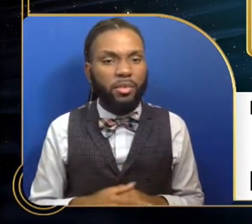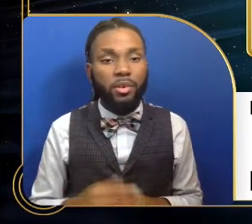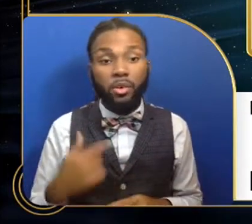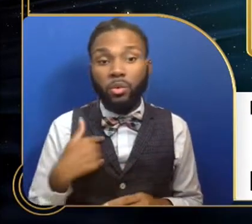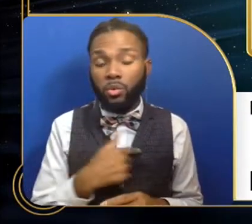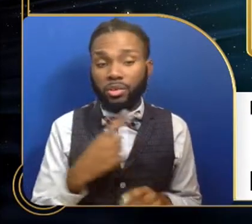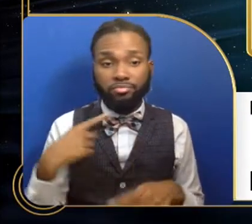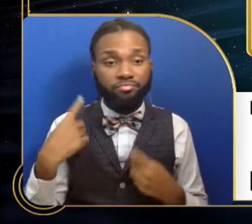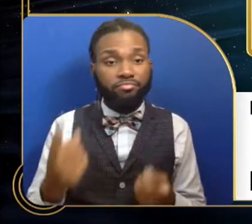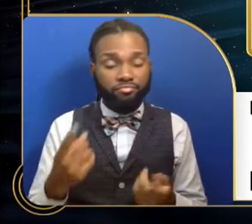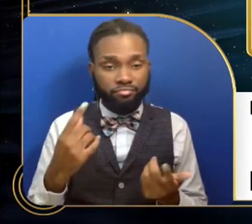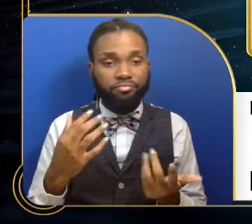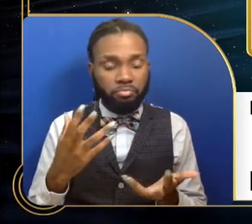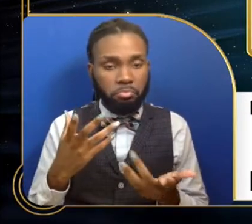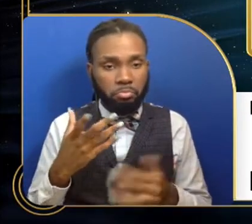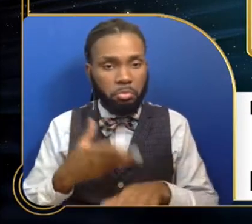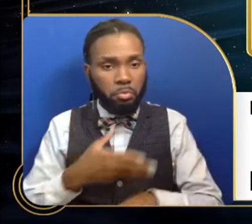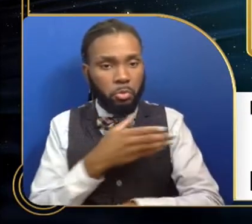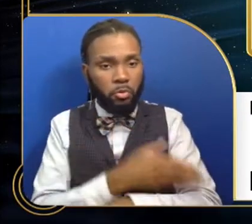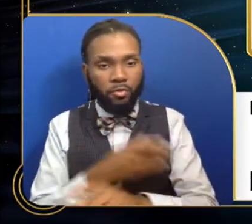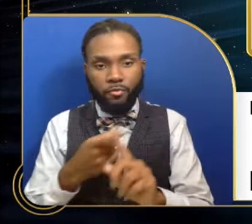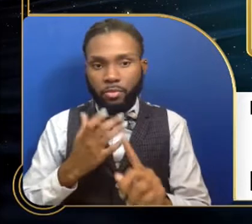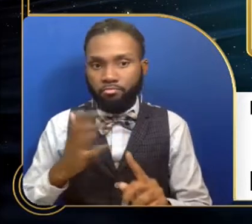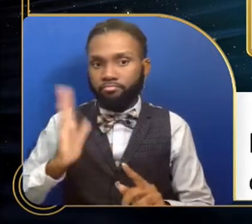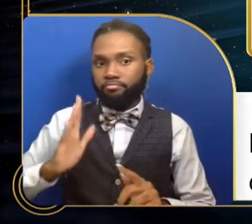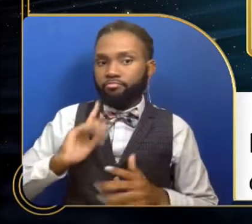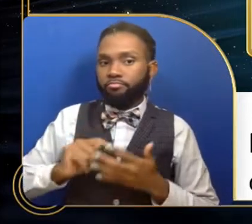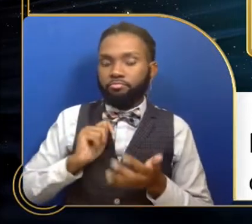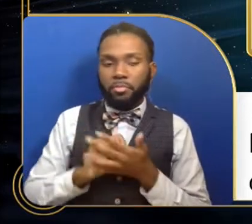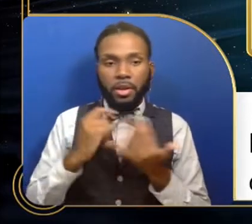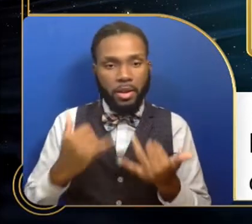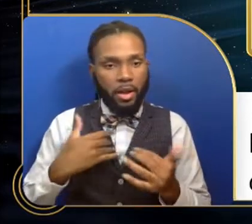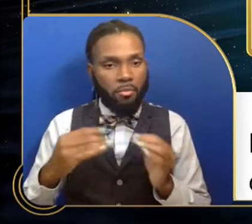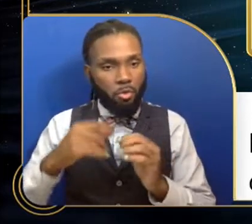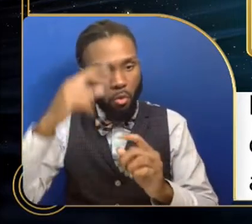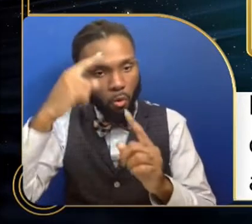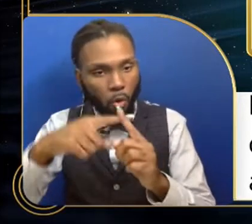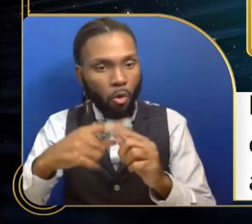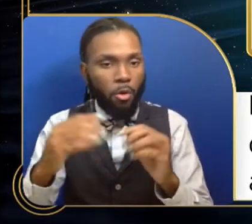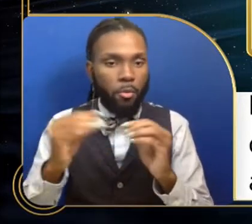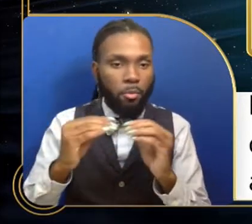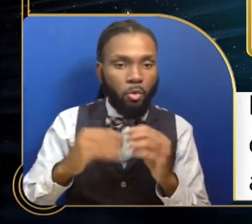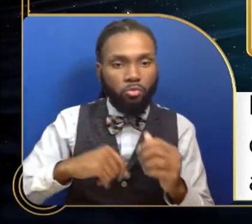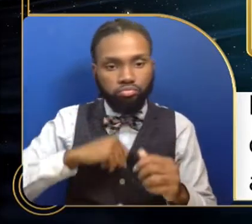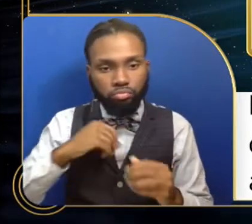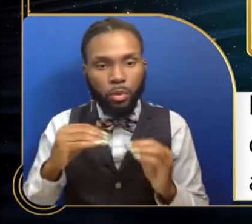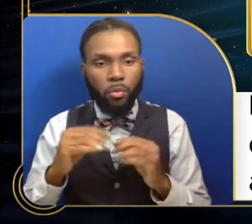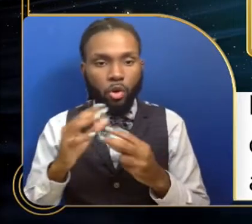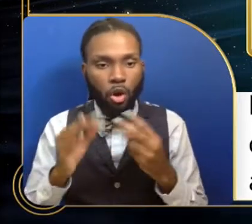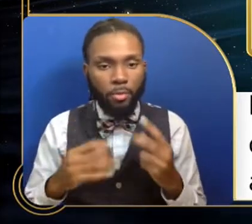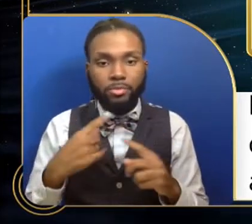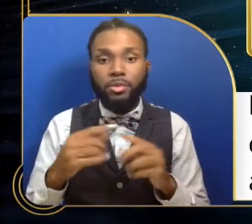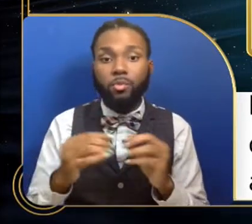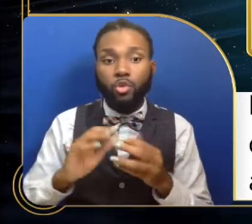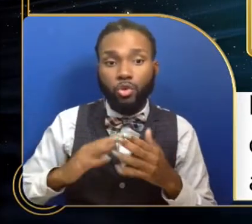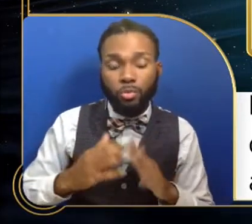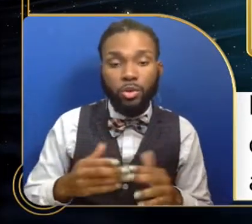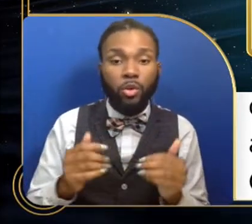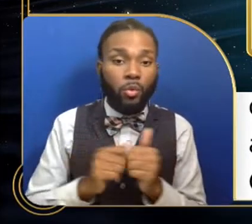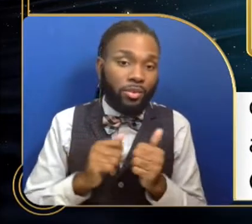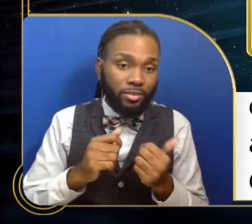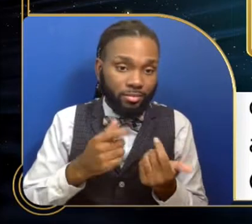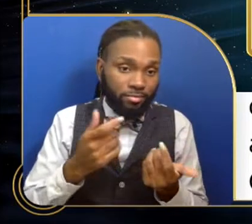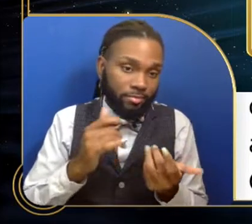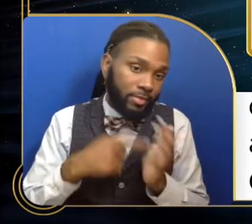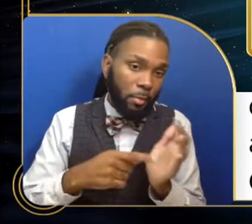I described earlier. There's more hope and more dignity and more options, more community. And the Bazelon Center and groups like ours has had a lot to do with